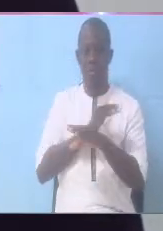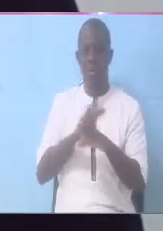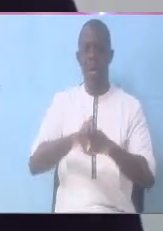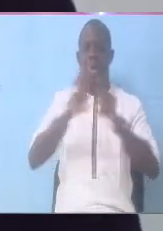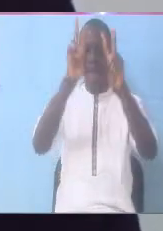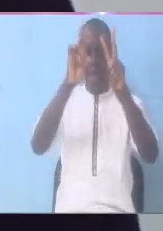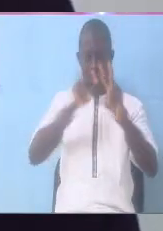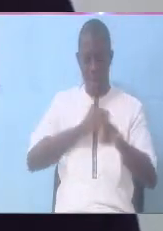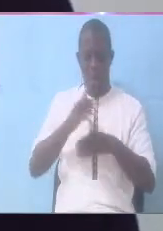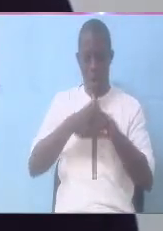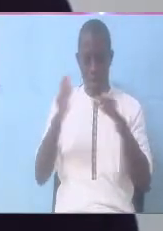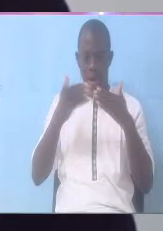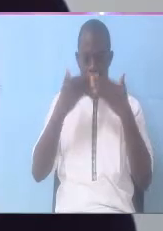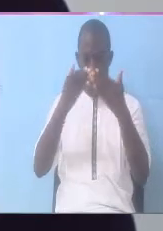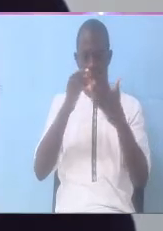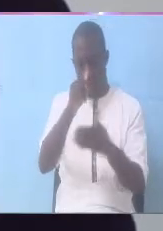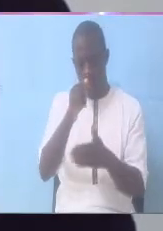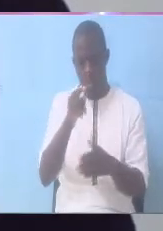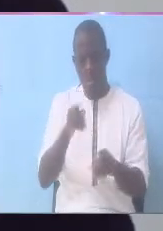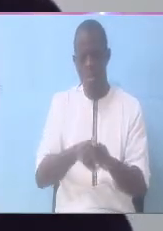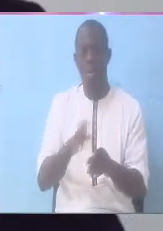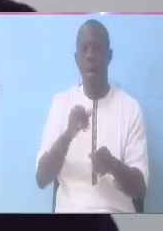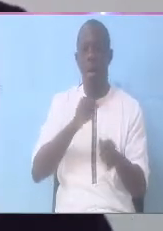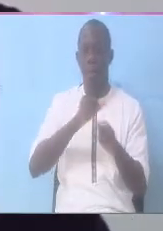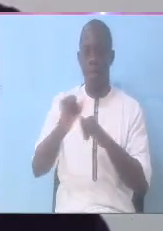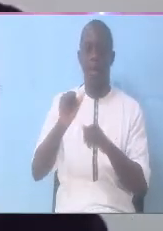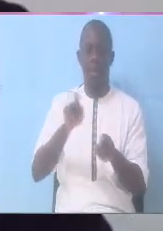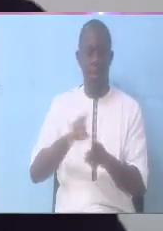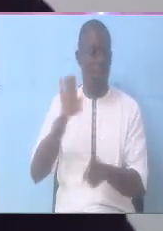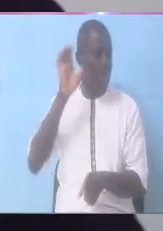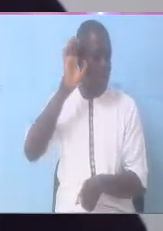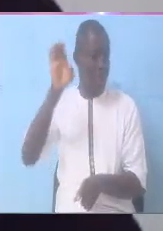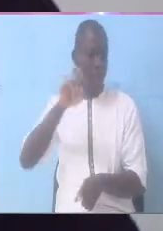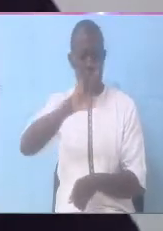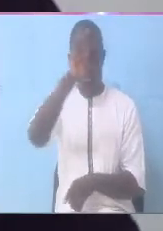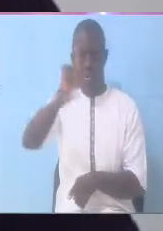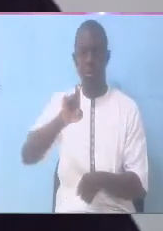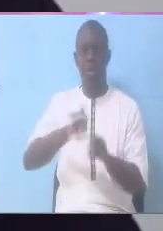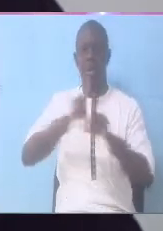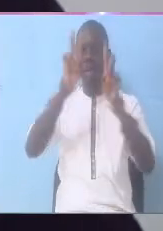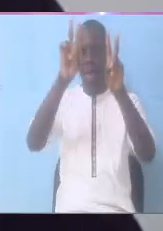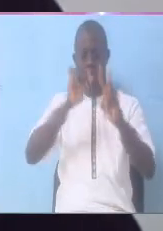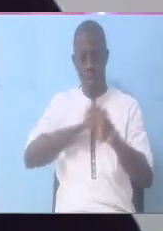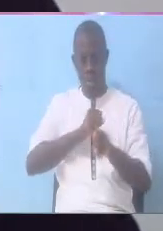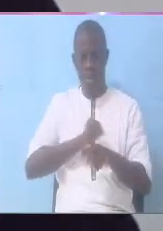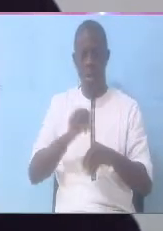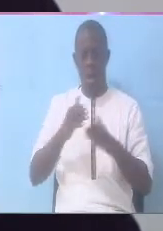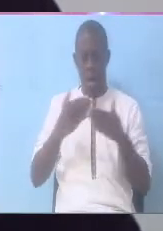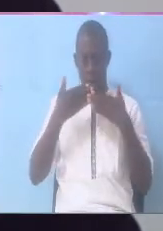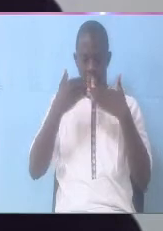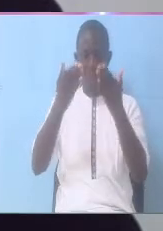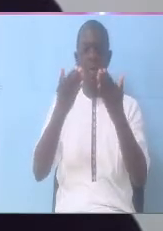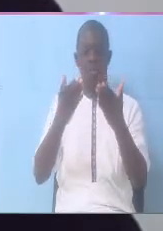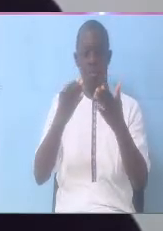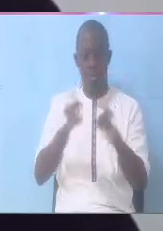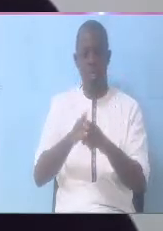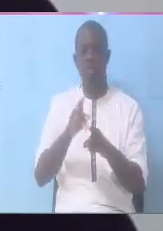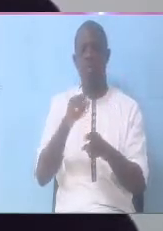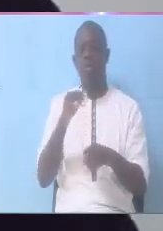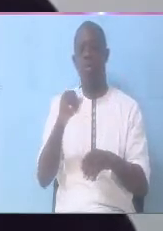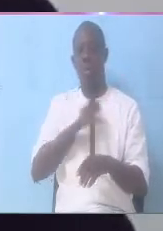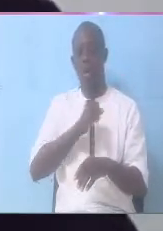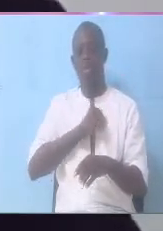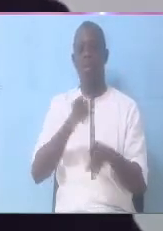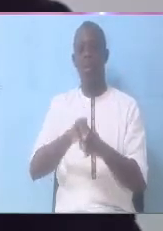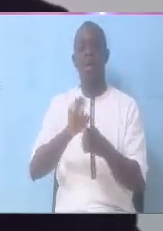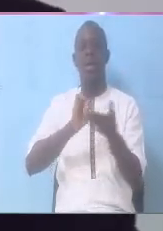am saying the conversation I had with him. Just hear the question. Jame confessed to you that he ordered